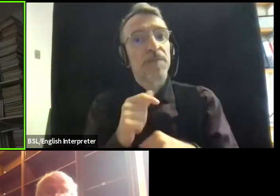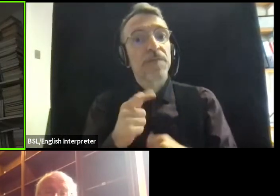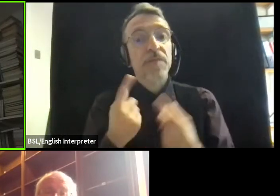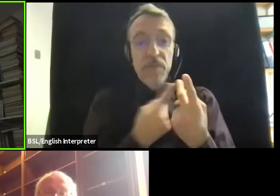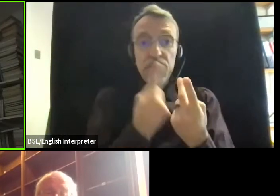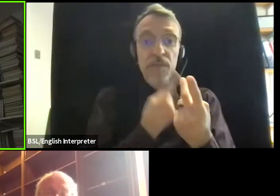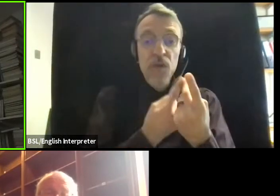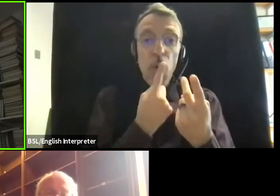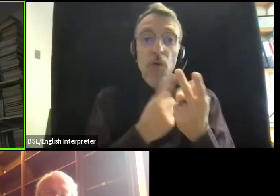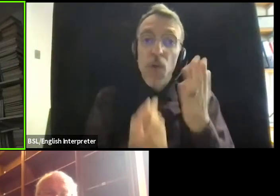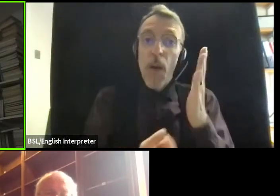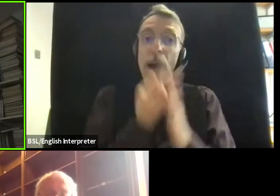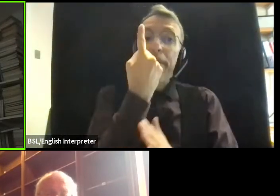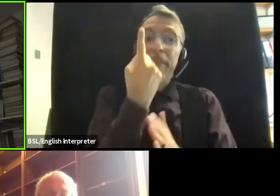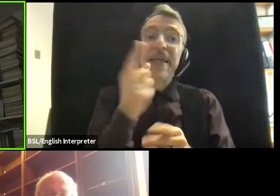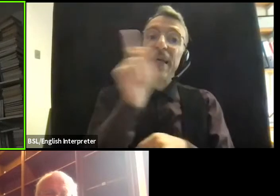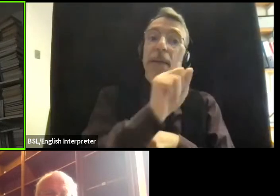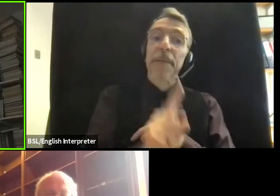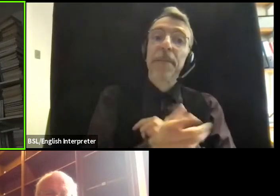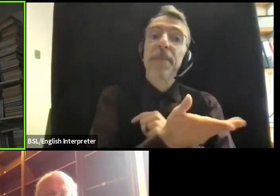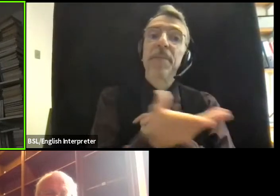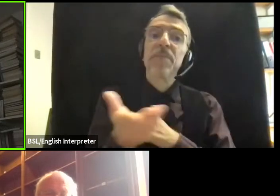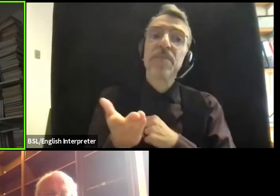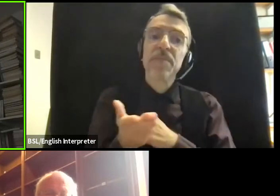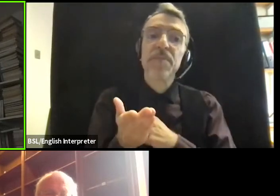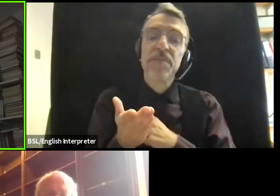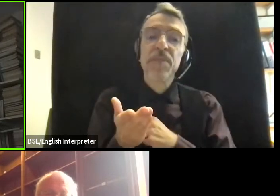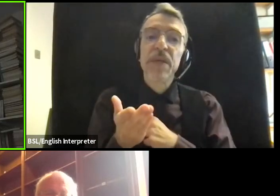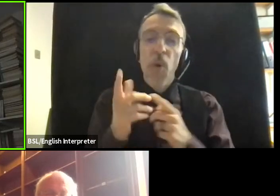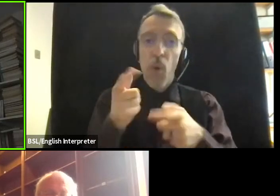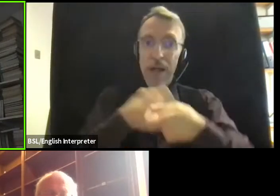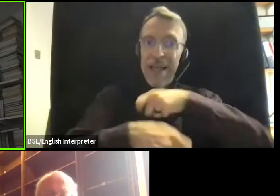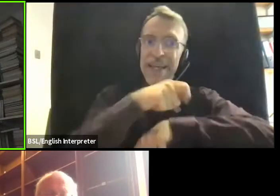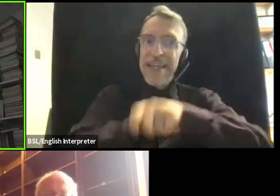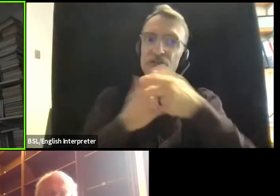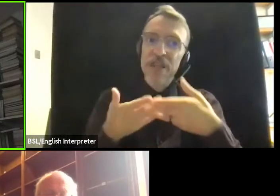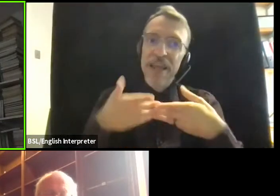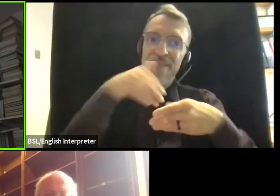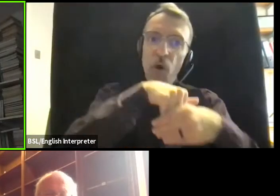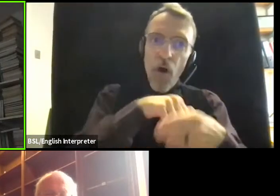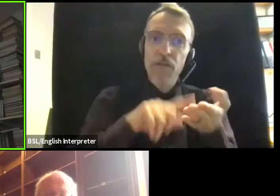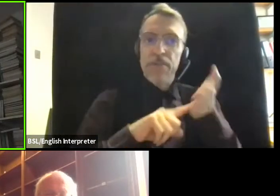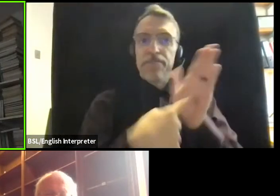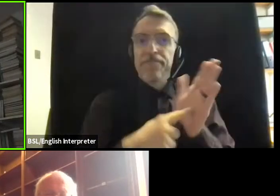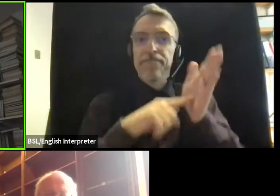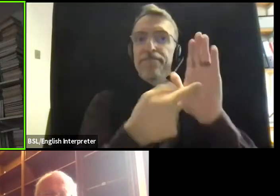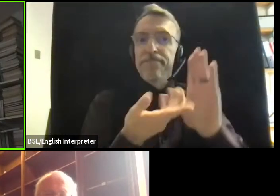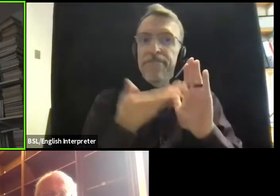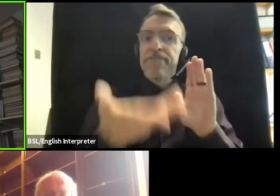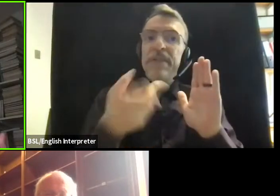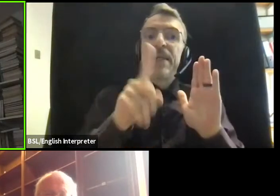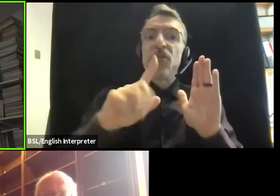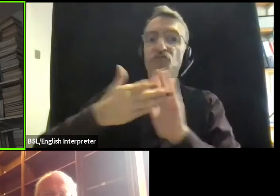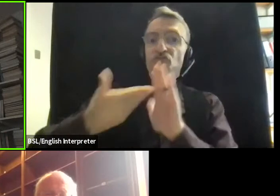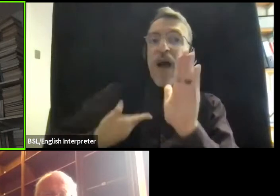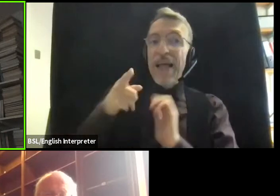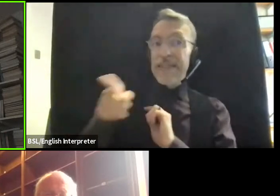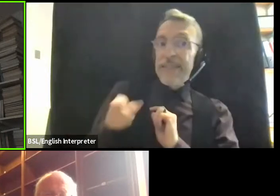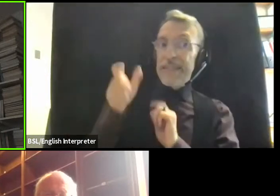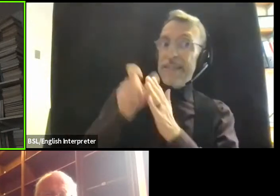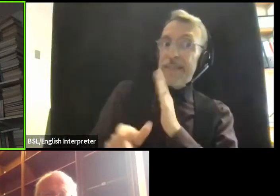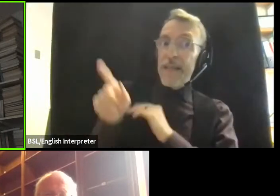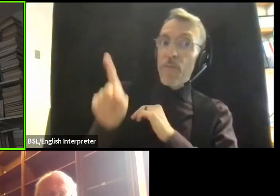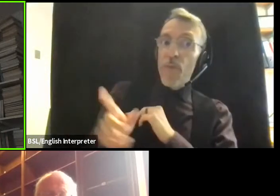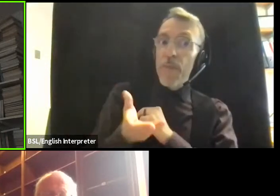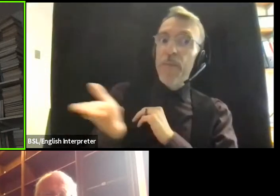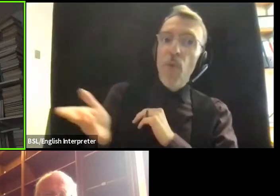been happening with people who have been and initiatives championing the rights of people with disability. They have also